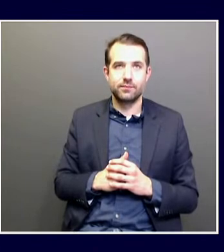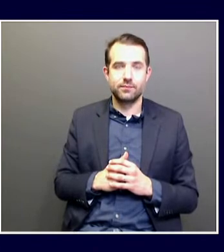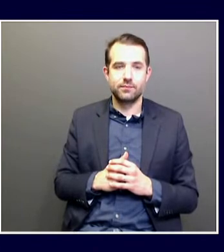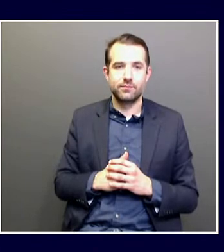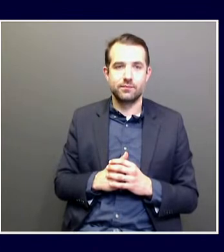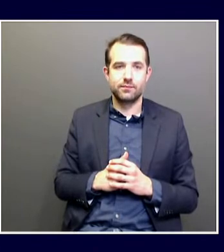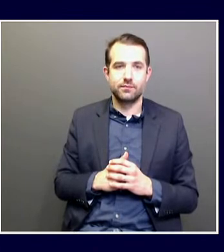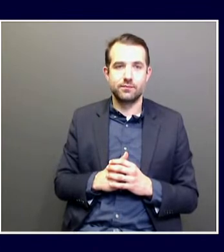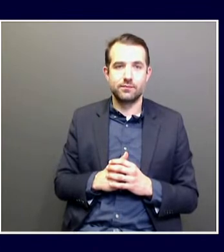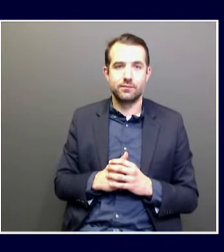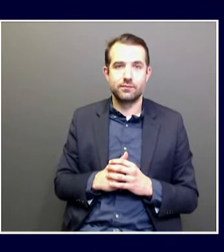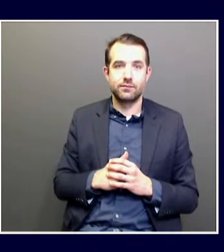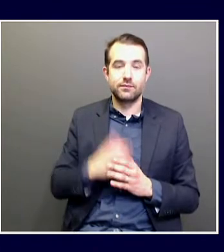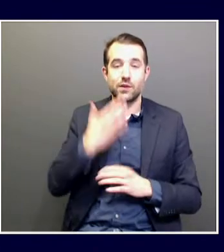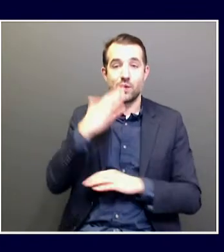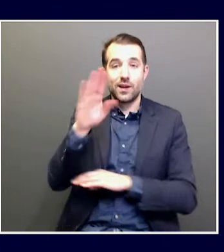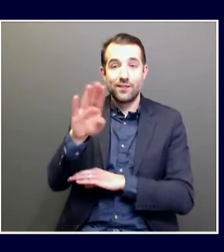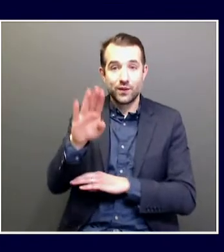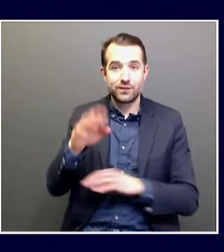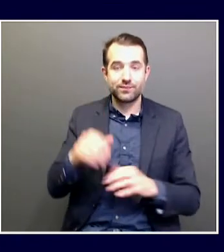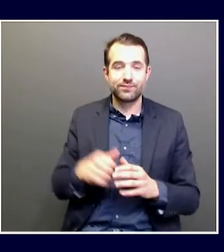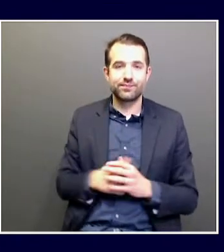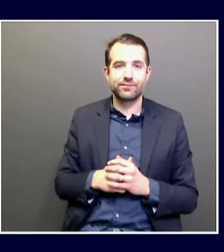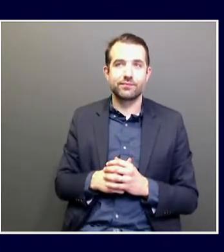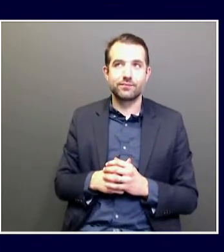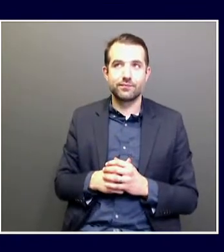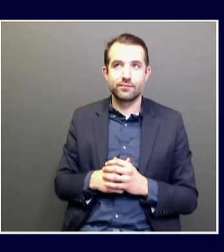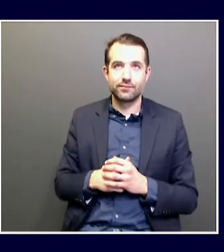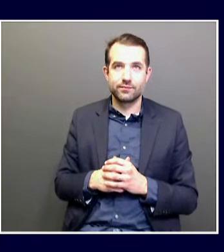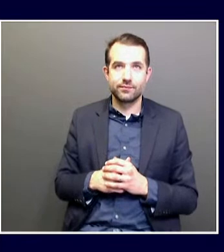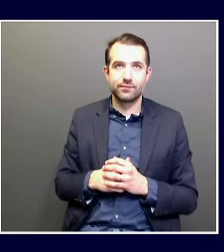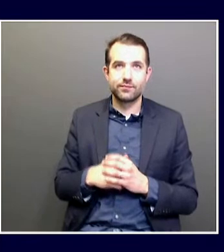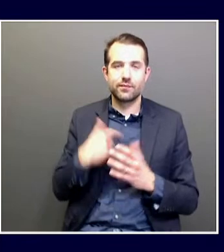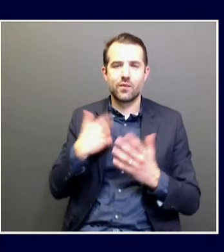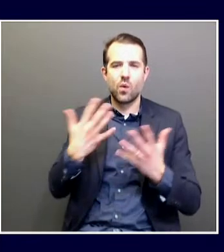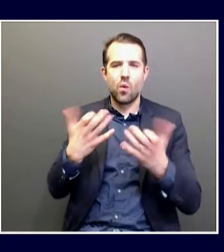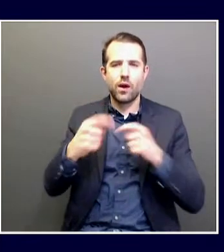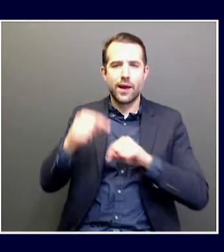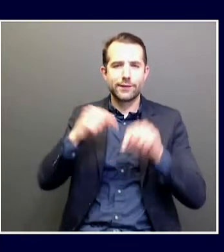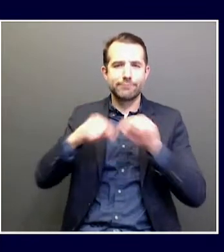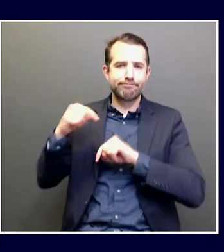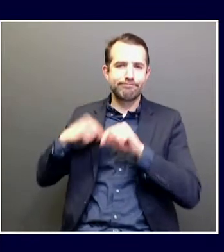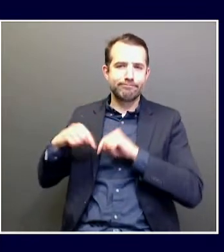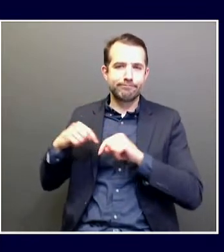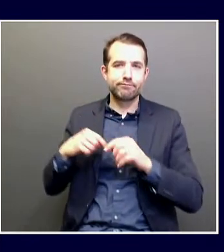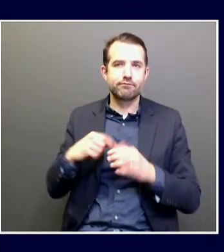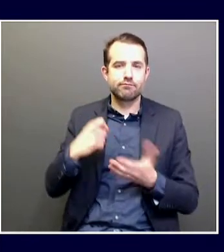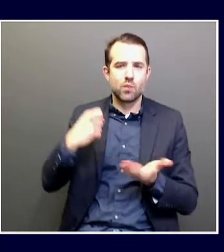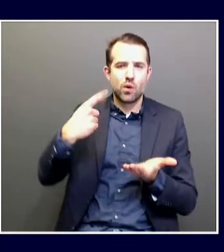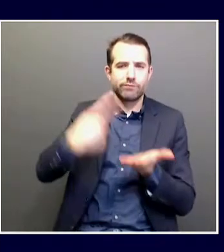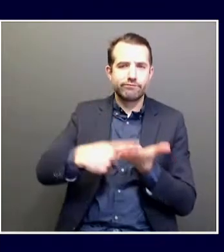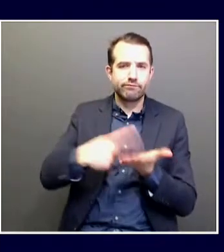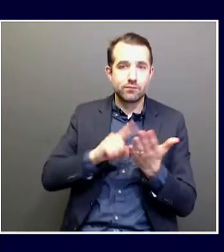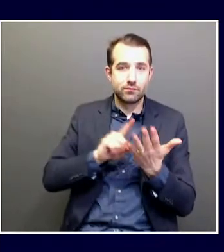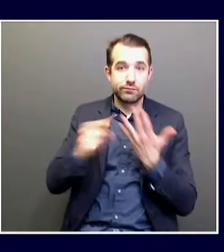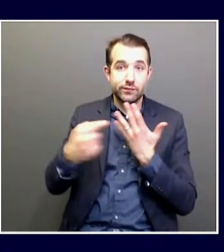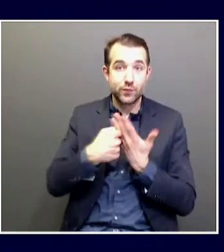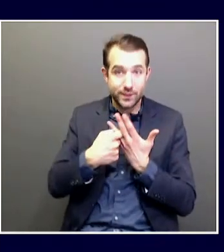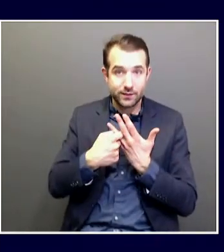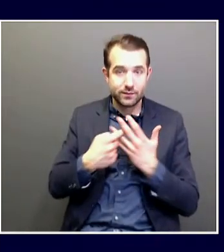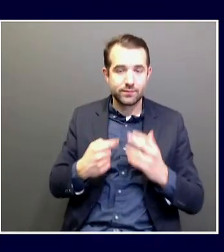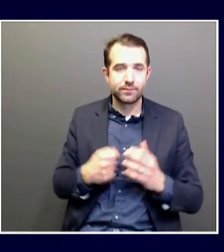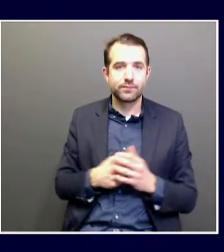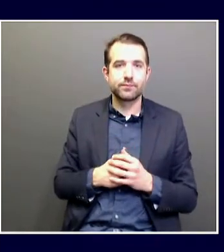Hi, good afternoon, Dr. Shah. So I wanted to first go back to breakthrough cases and Mainers